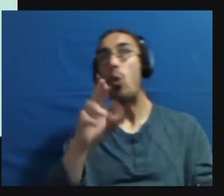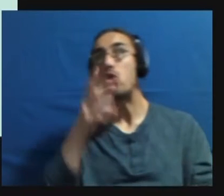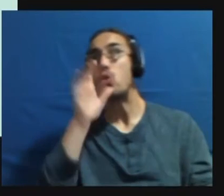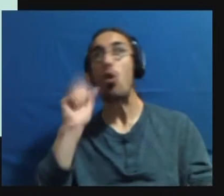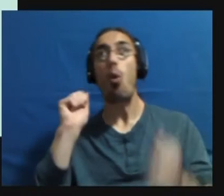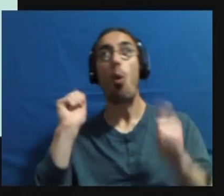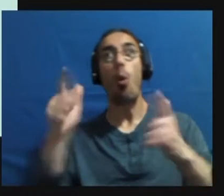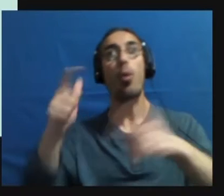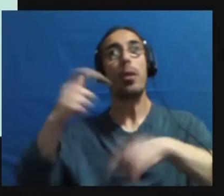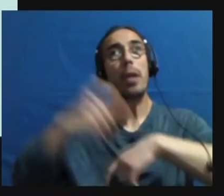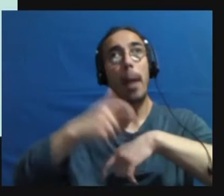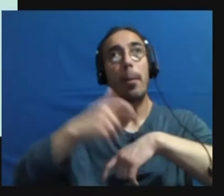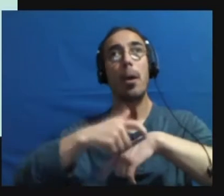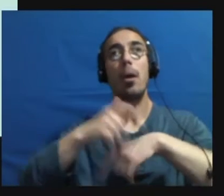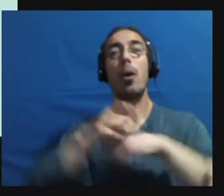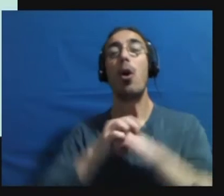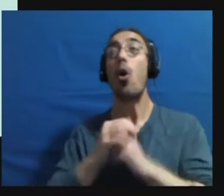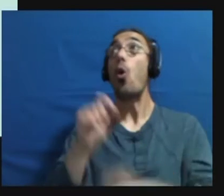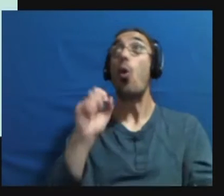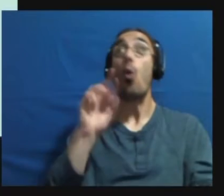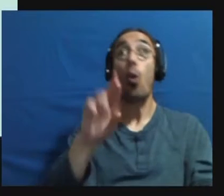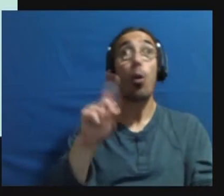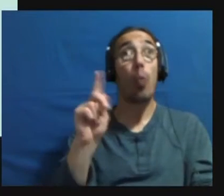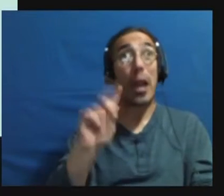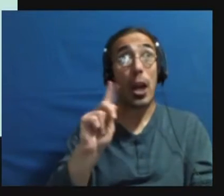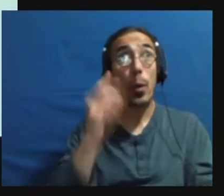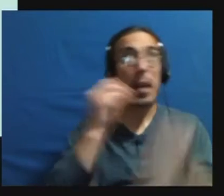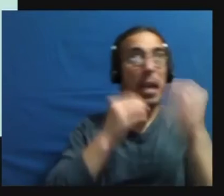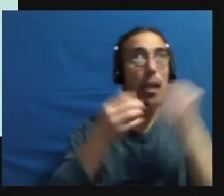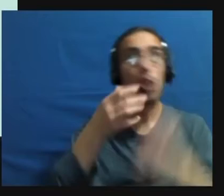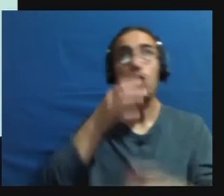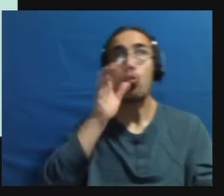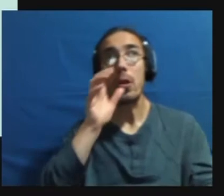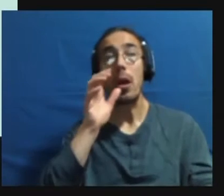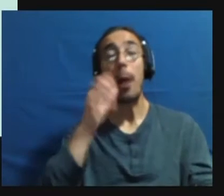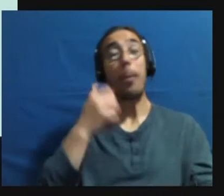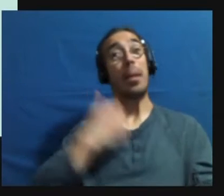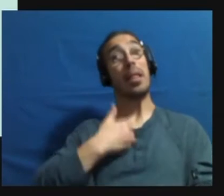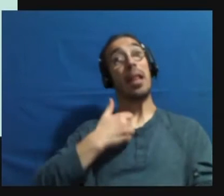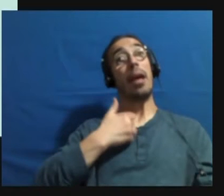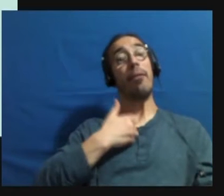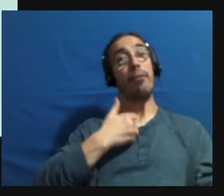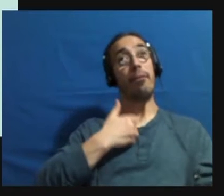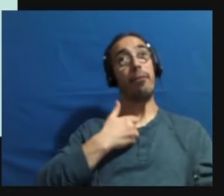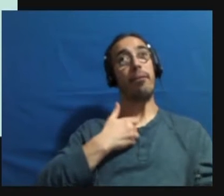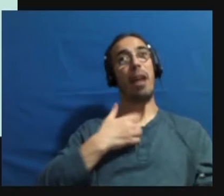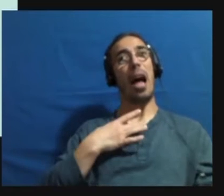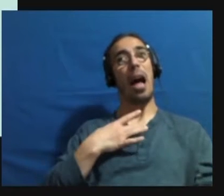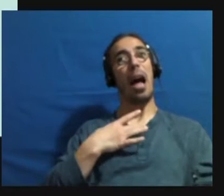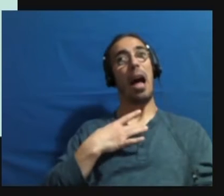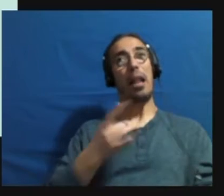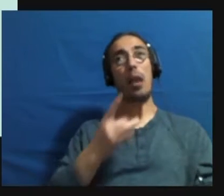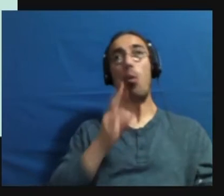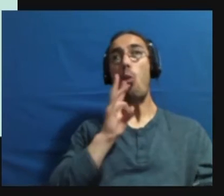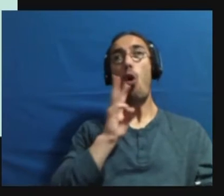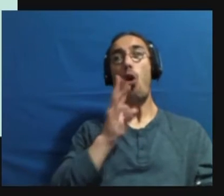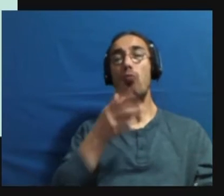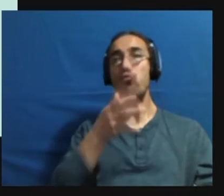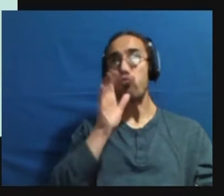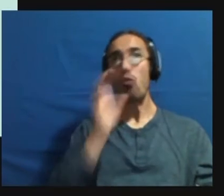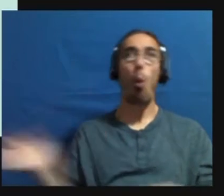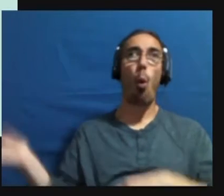rarely eating and drinking. Myself personally, I tend to drink water all day, because